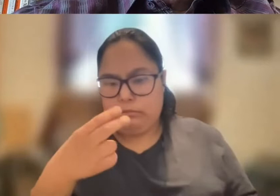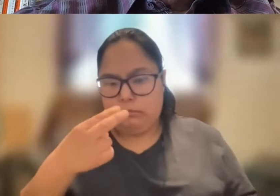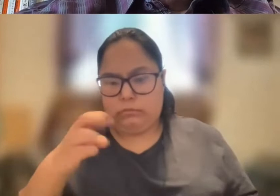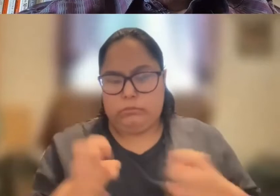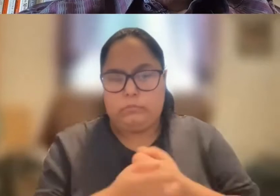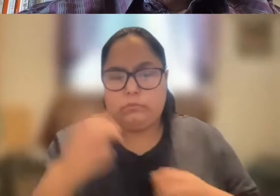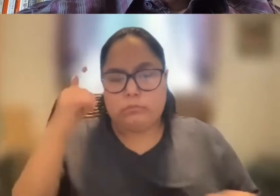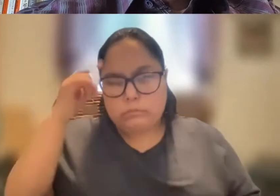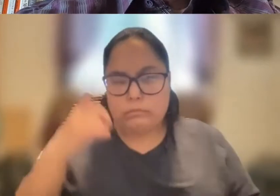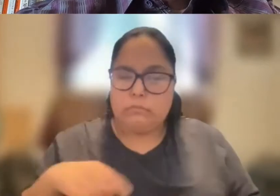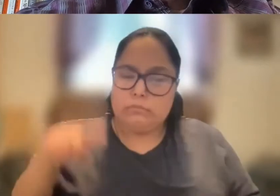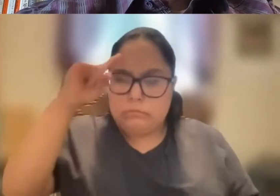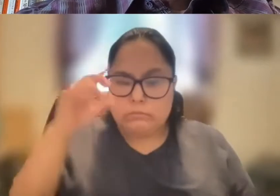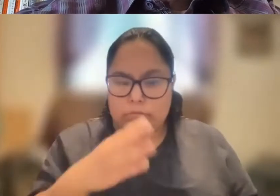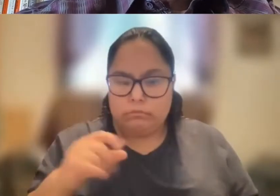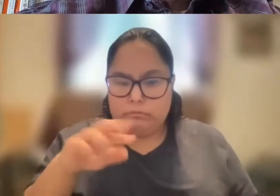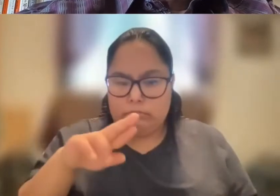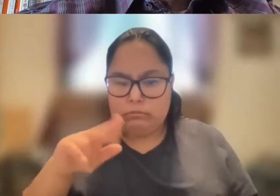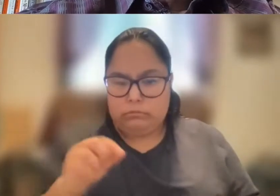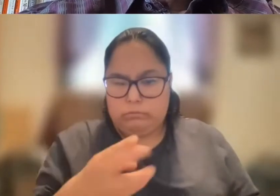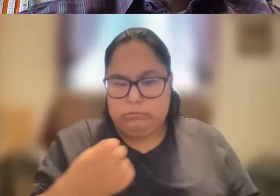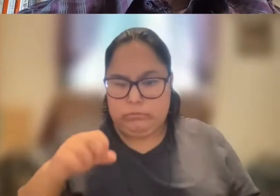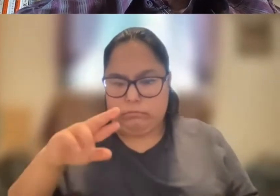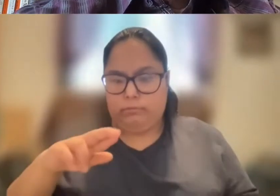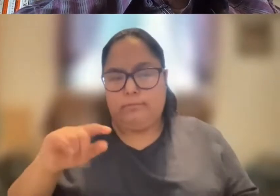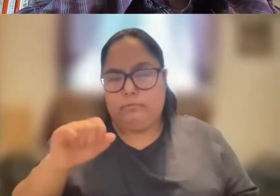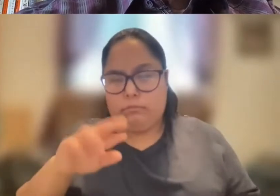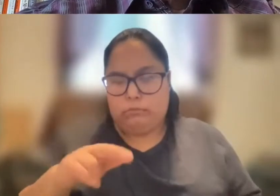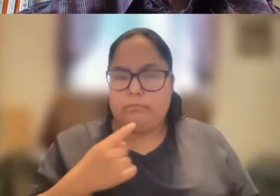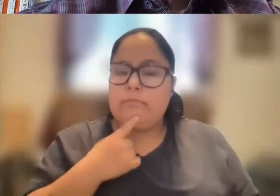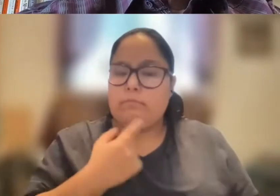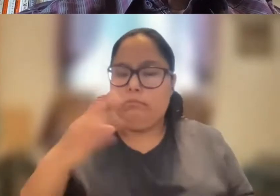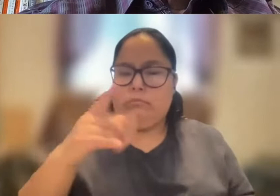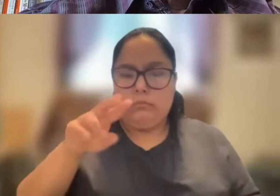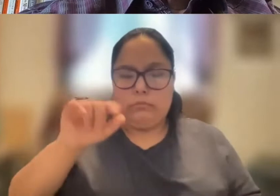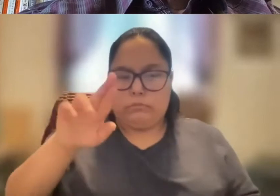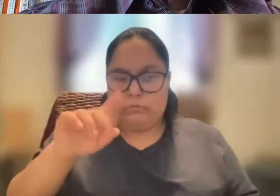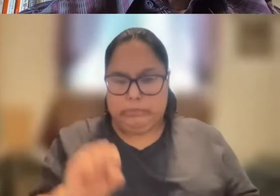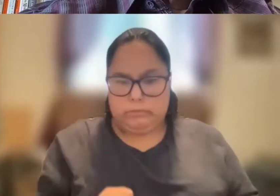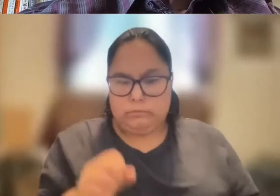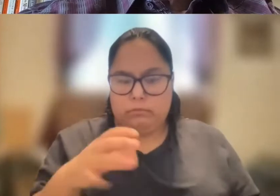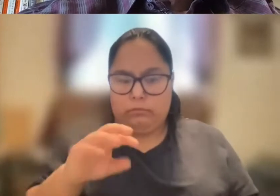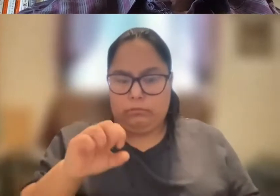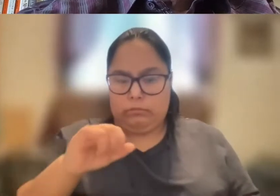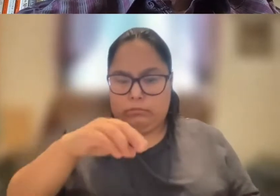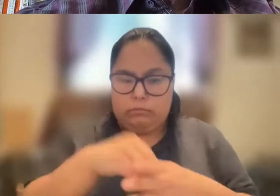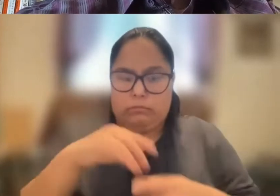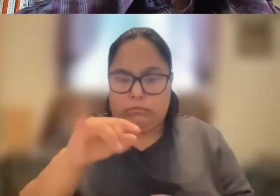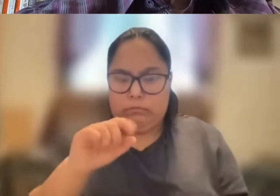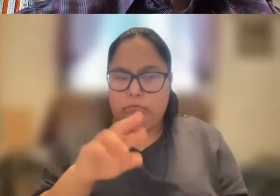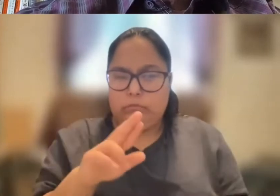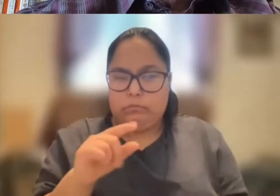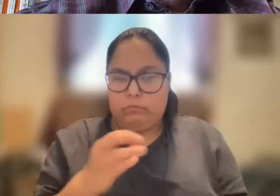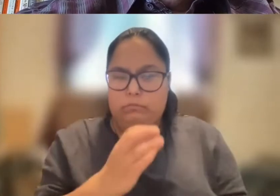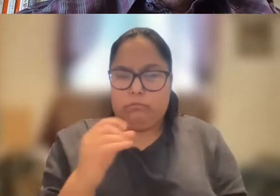that serious criminal sexual crimes will be prosecuted in the civilian court instead of the military